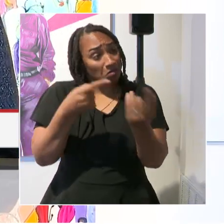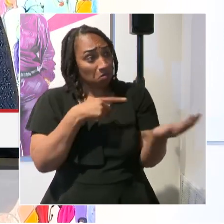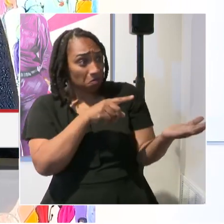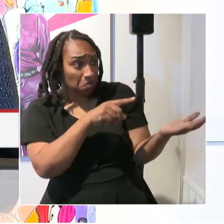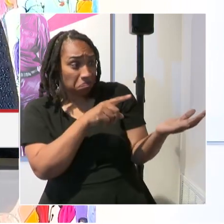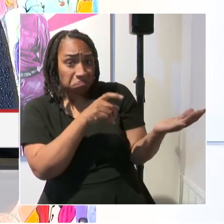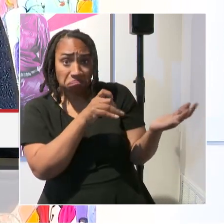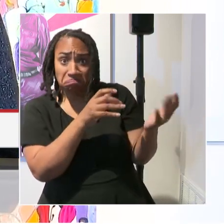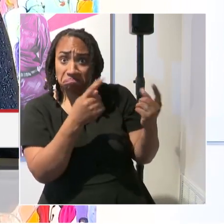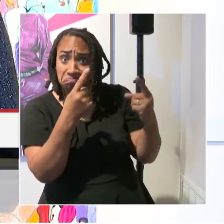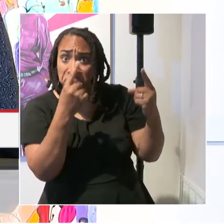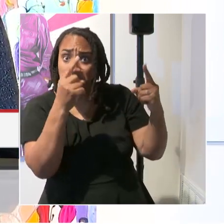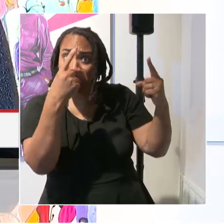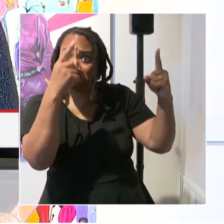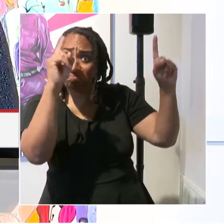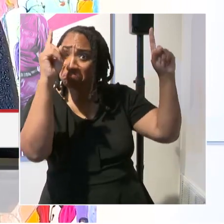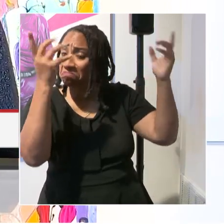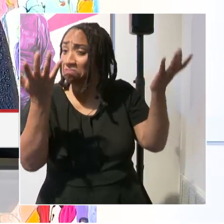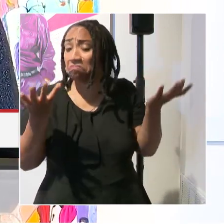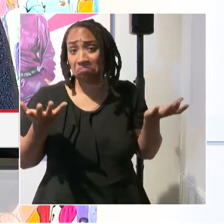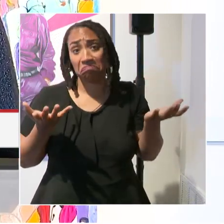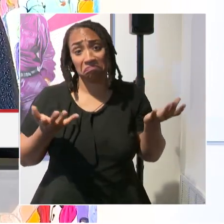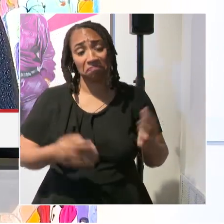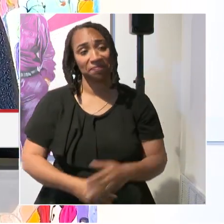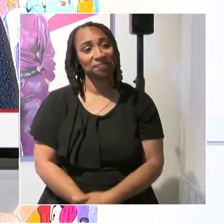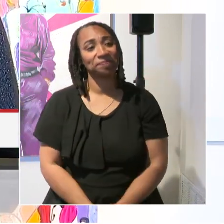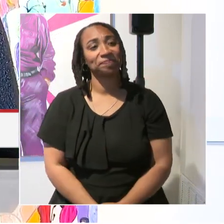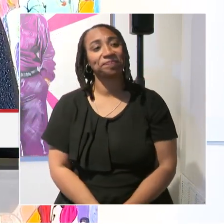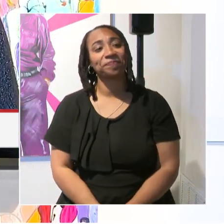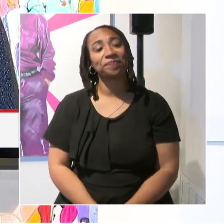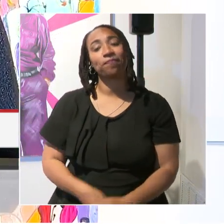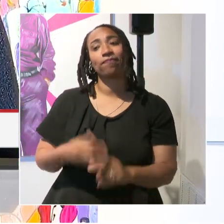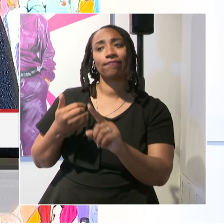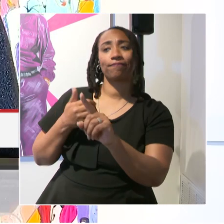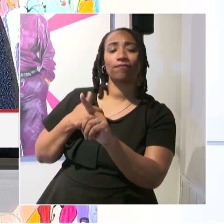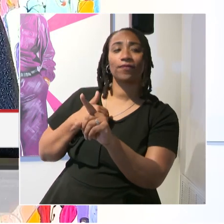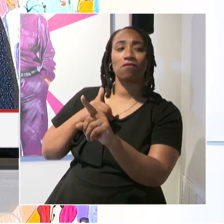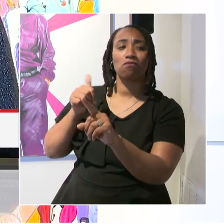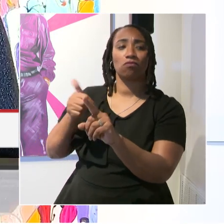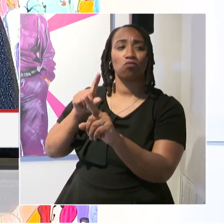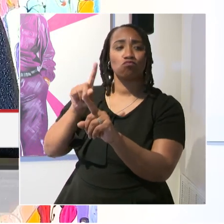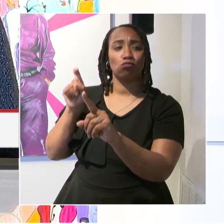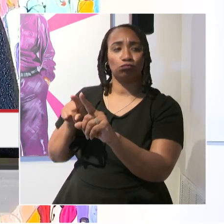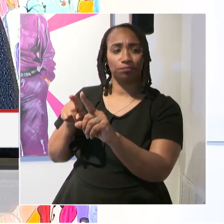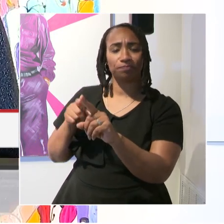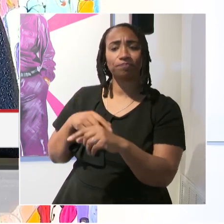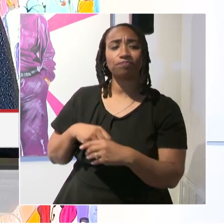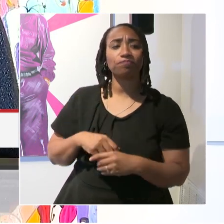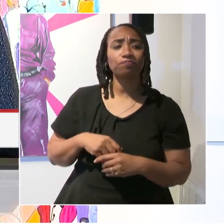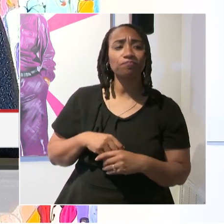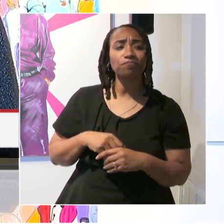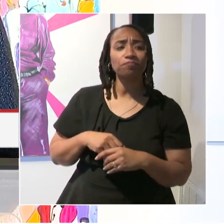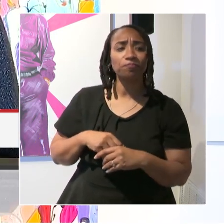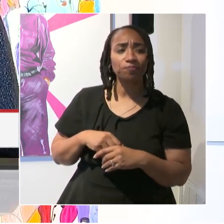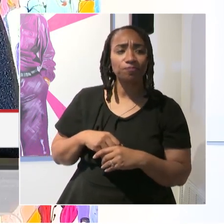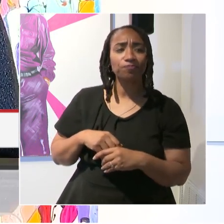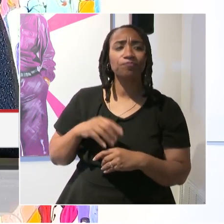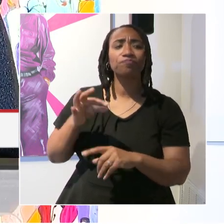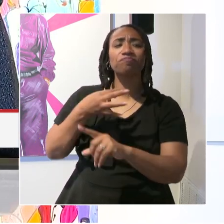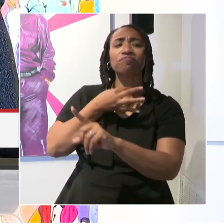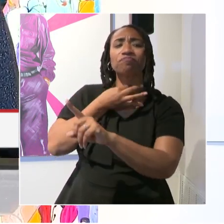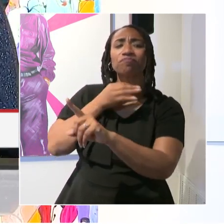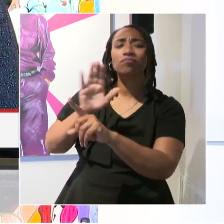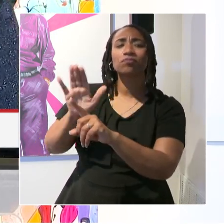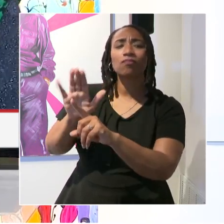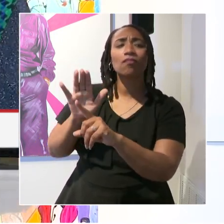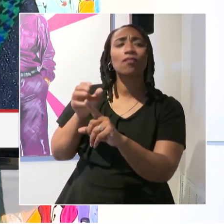Yes. Mayor Bowser, could you expand on your comments regarding the Maryland